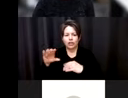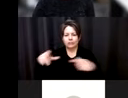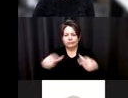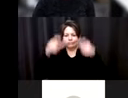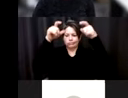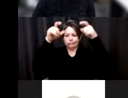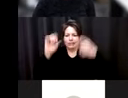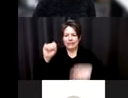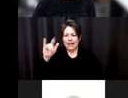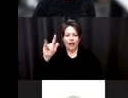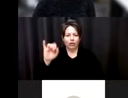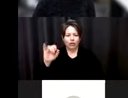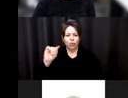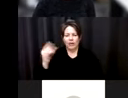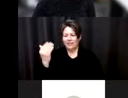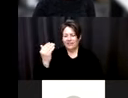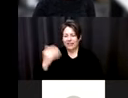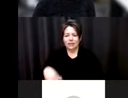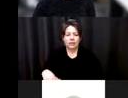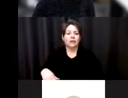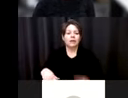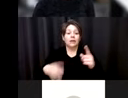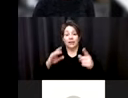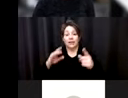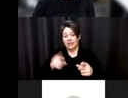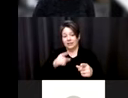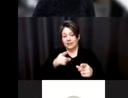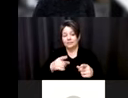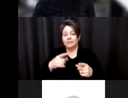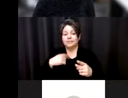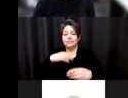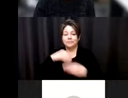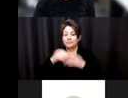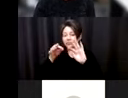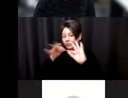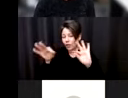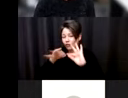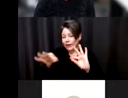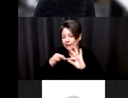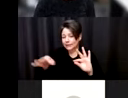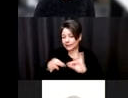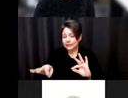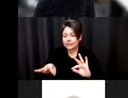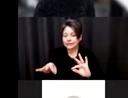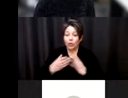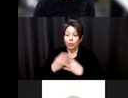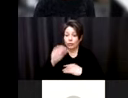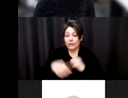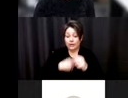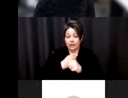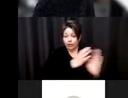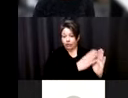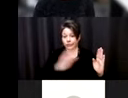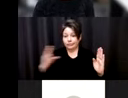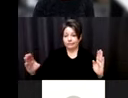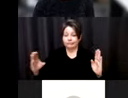2015. In this installation, I included phrases over a 10-year period of